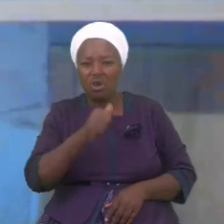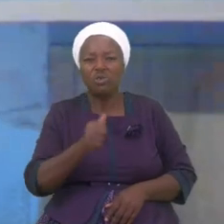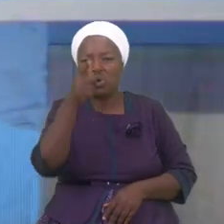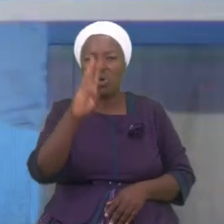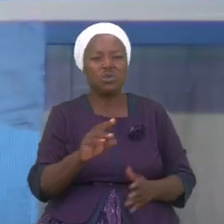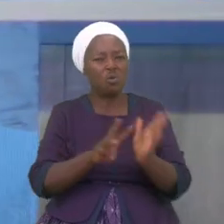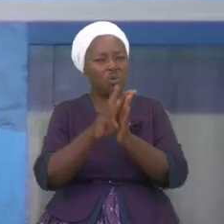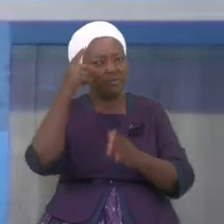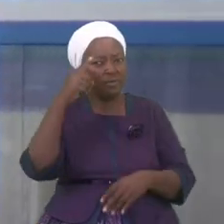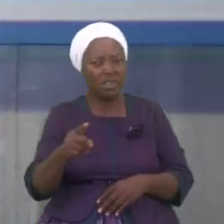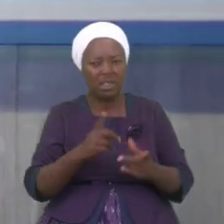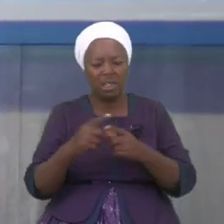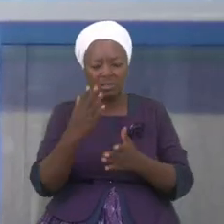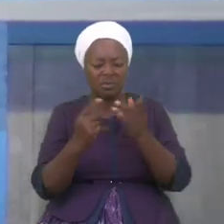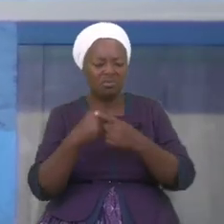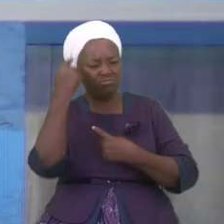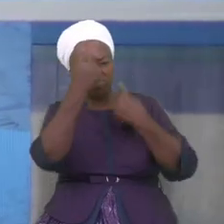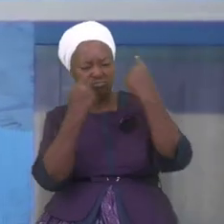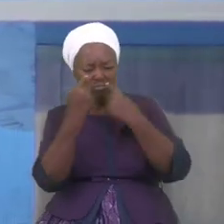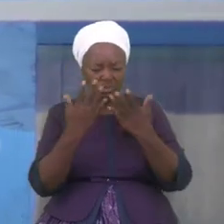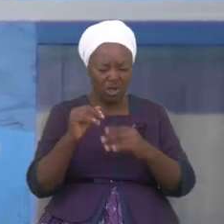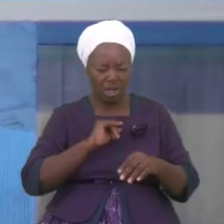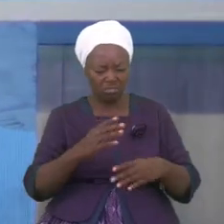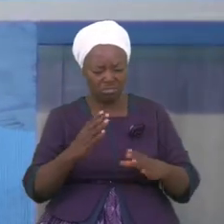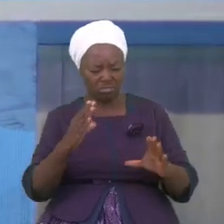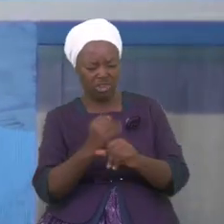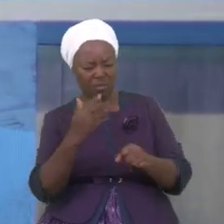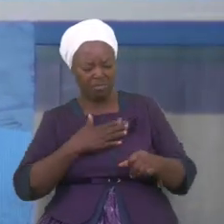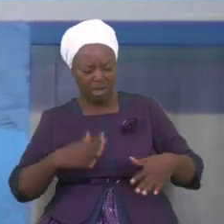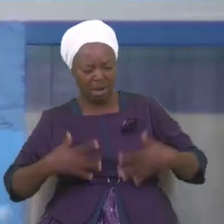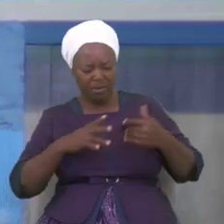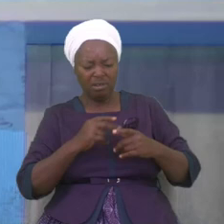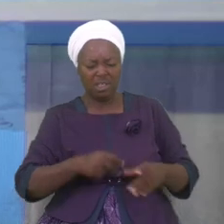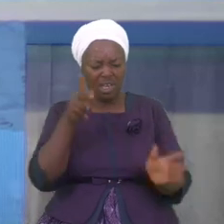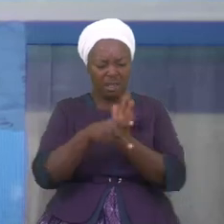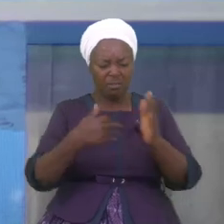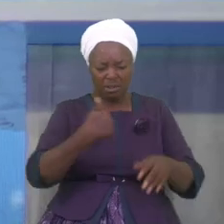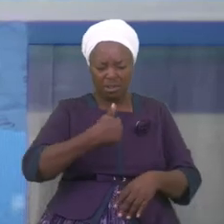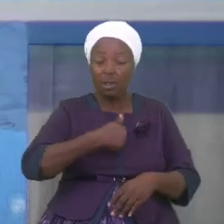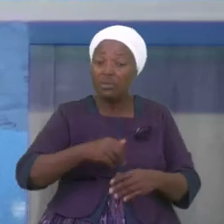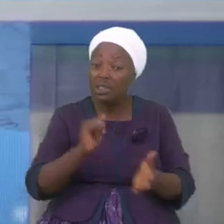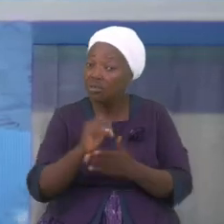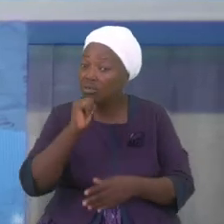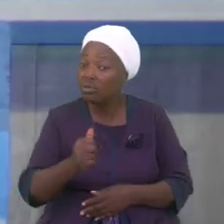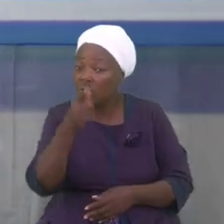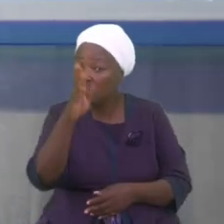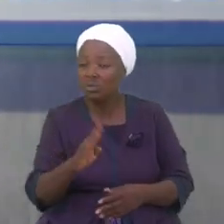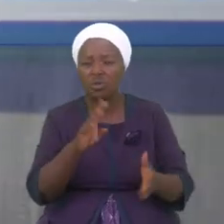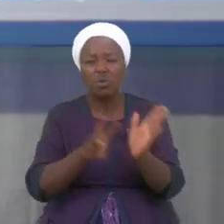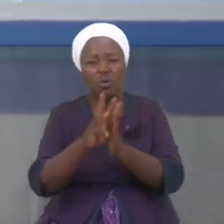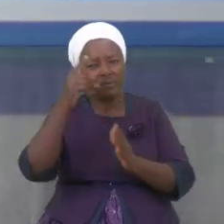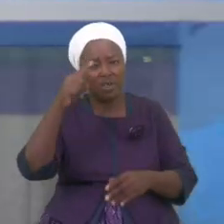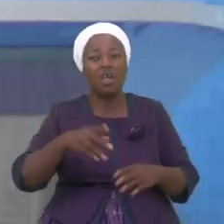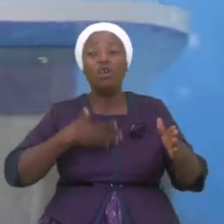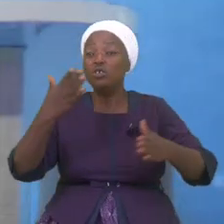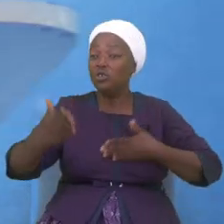For a person to be considering, should I take my life? Should I commit suicide? That's not God's will for you. Joy is